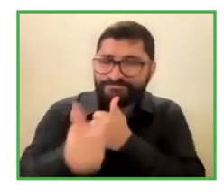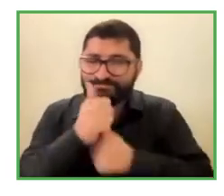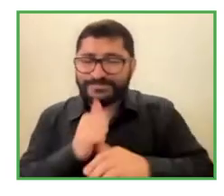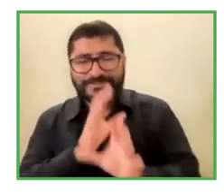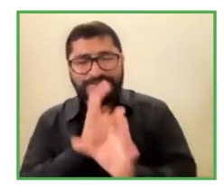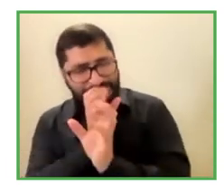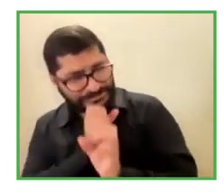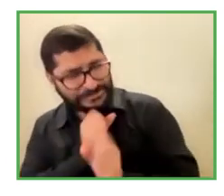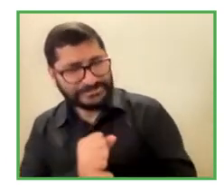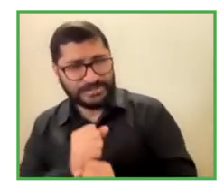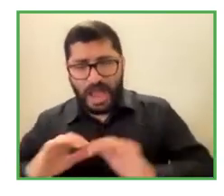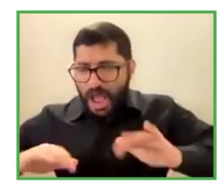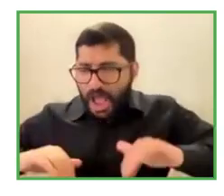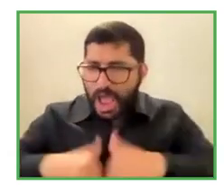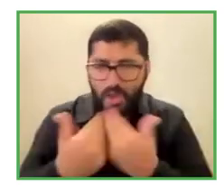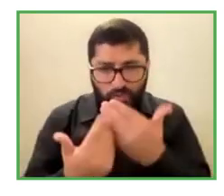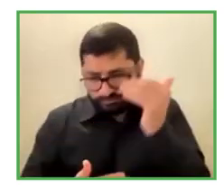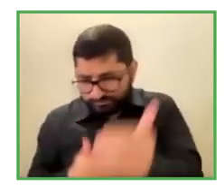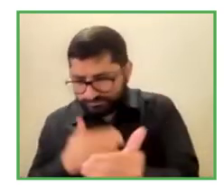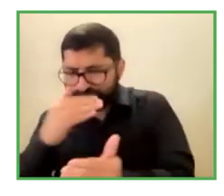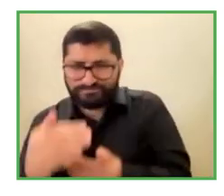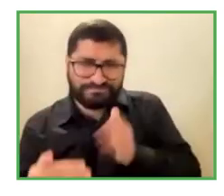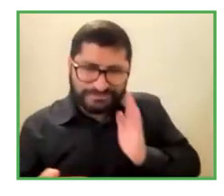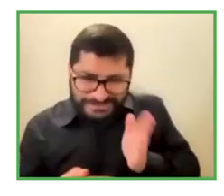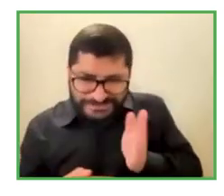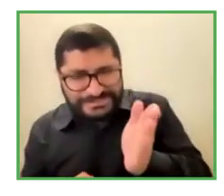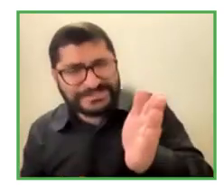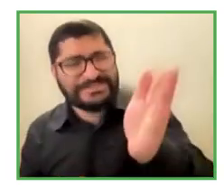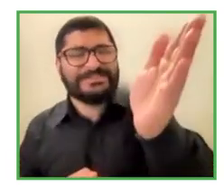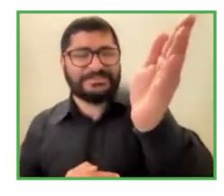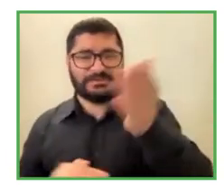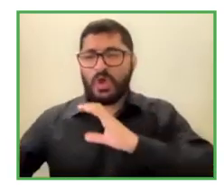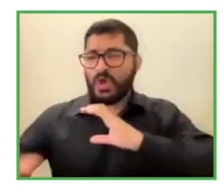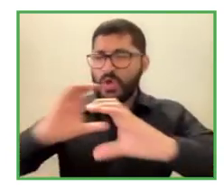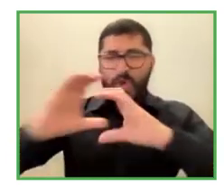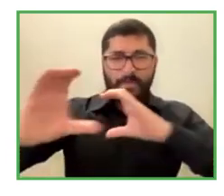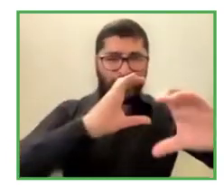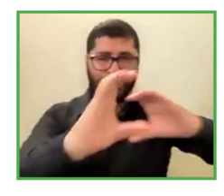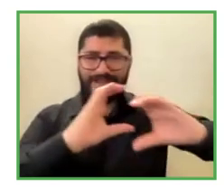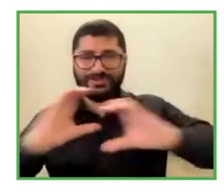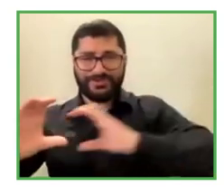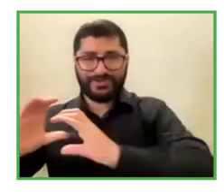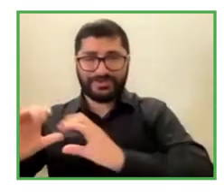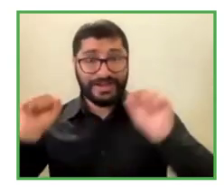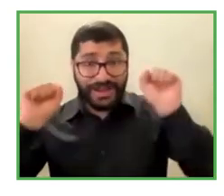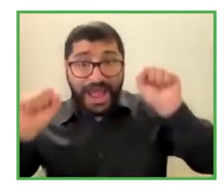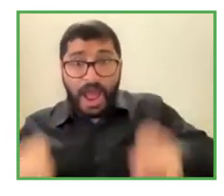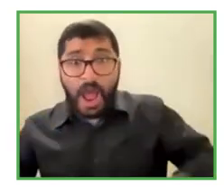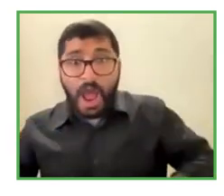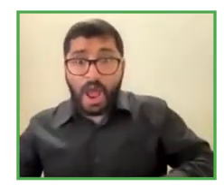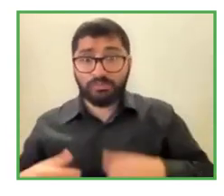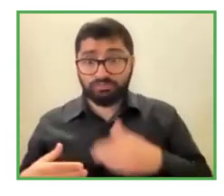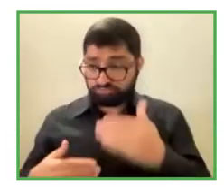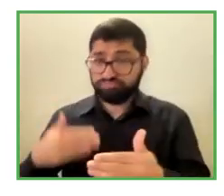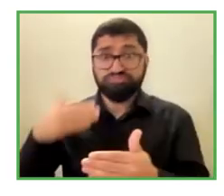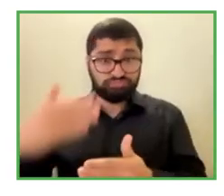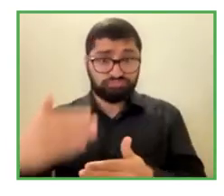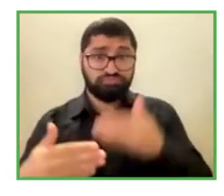But we see that with the willingness, we can move forward in the process, and we've been able to do